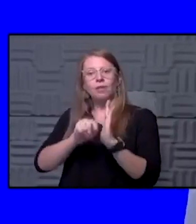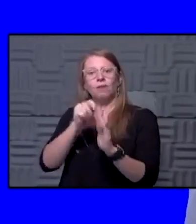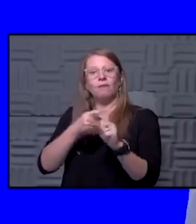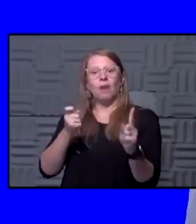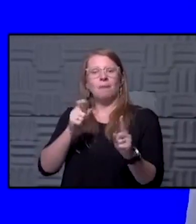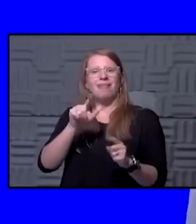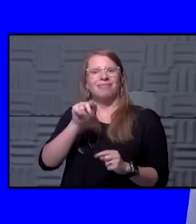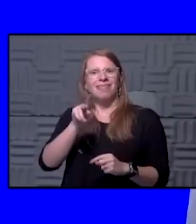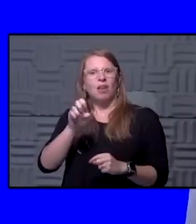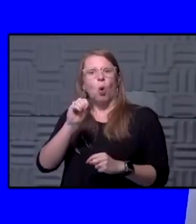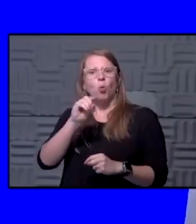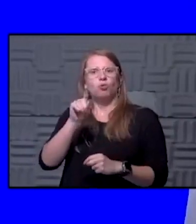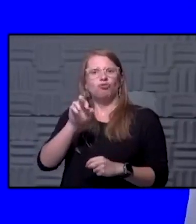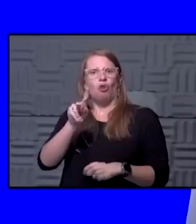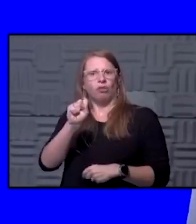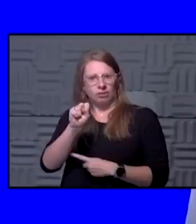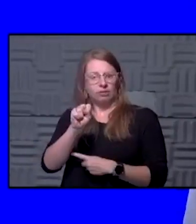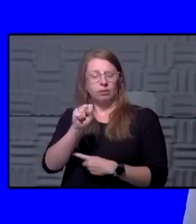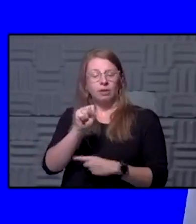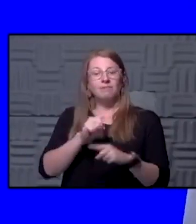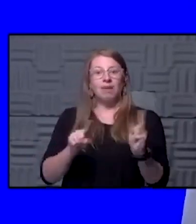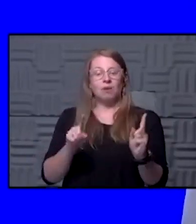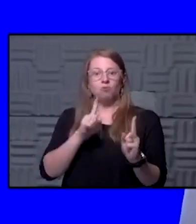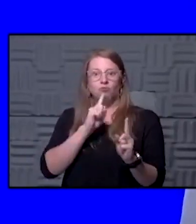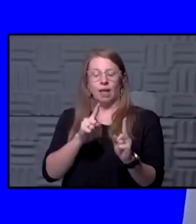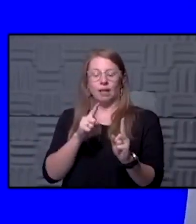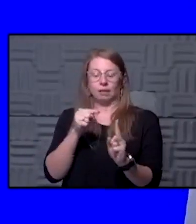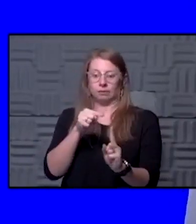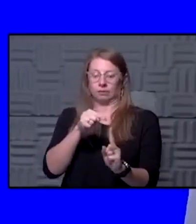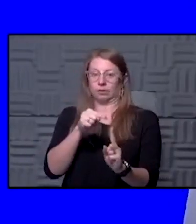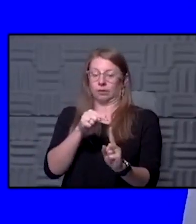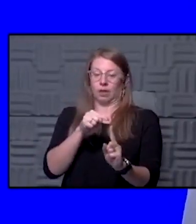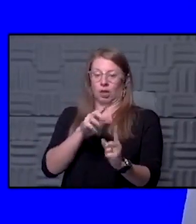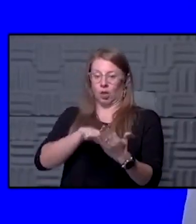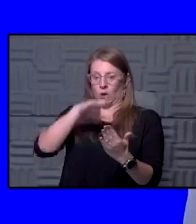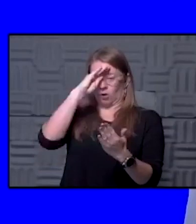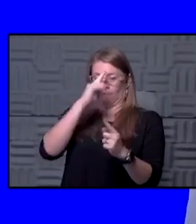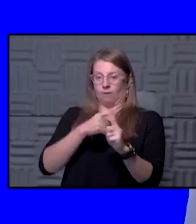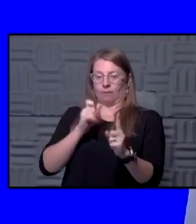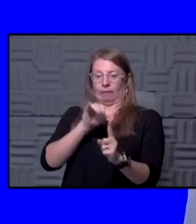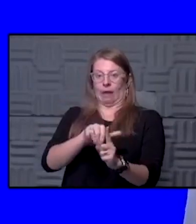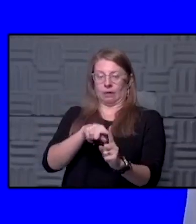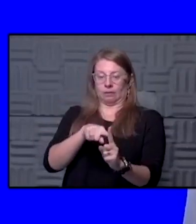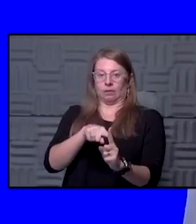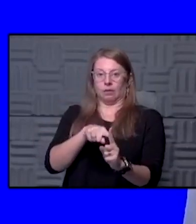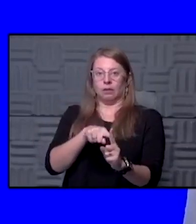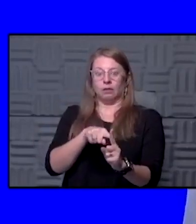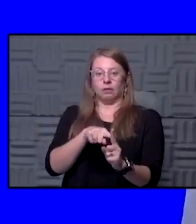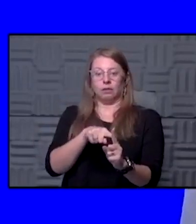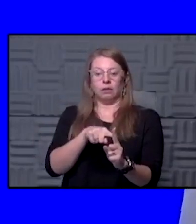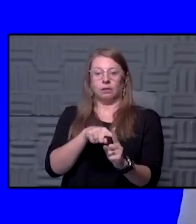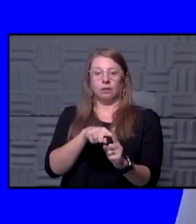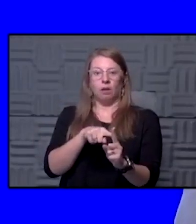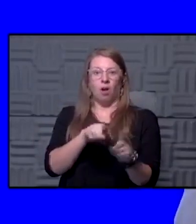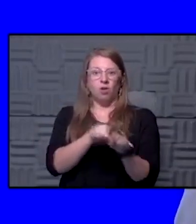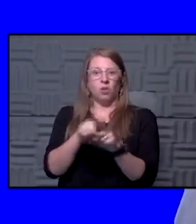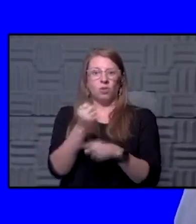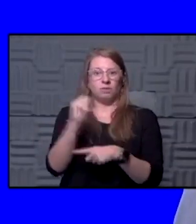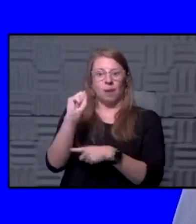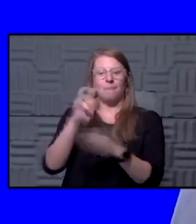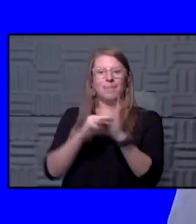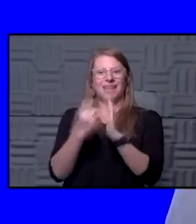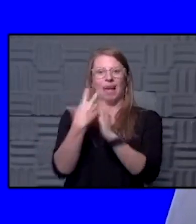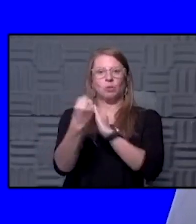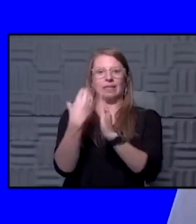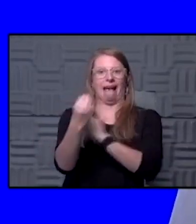Lake of the Ozarks and things of that nature, the one saving grace from that, just as with the demonstrations, was that it was